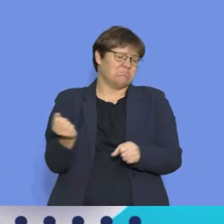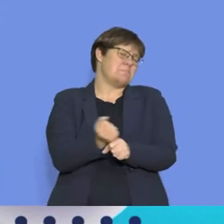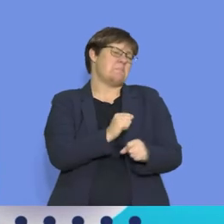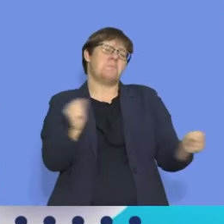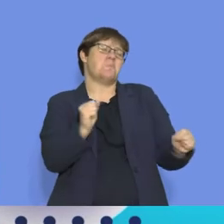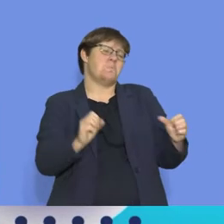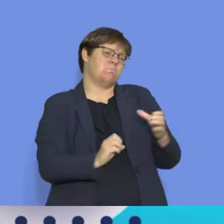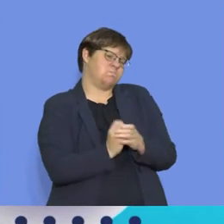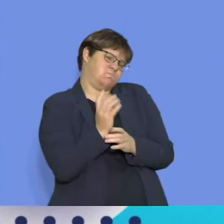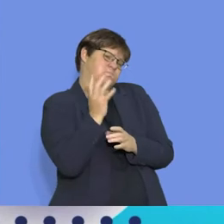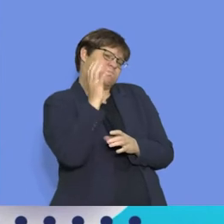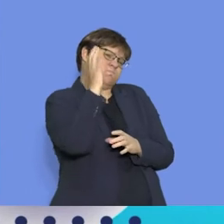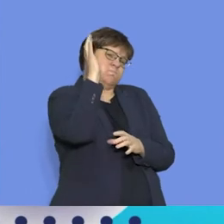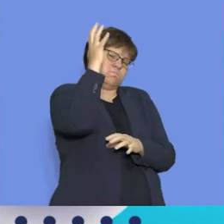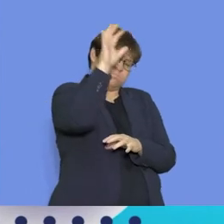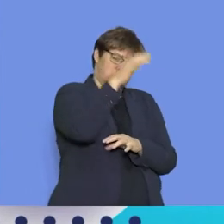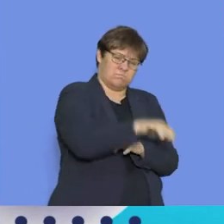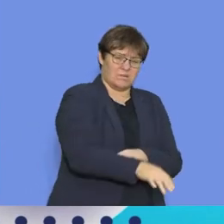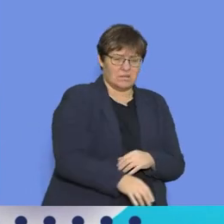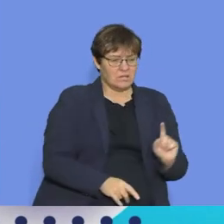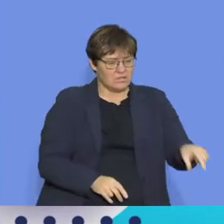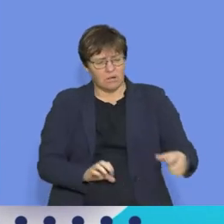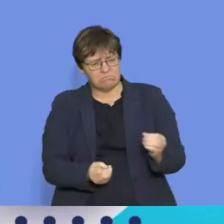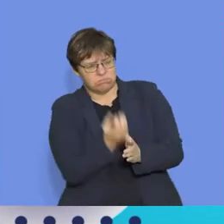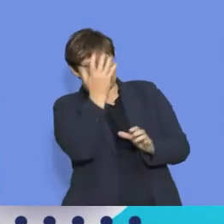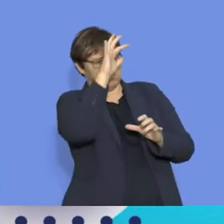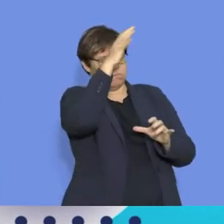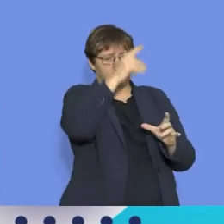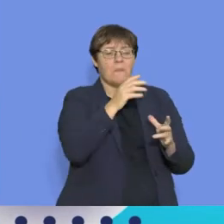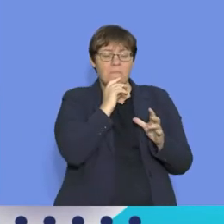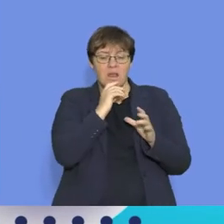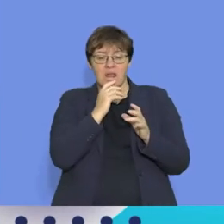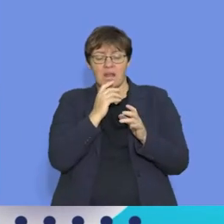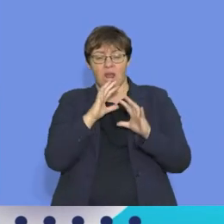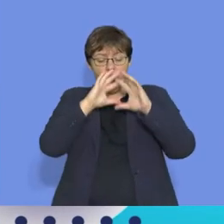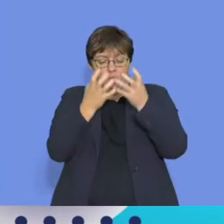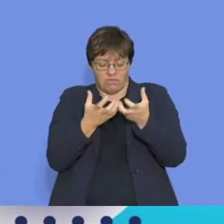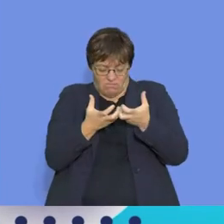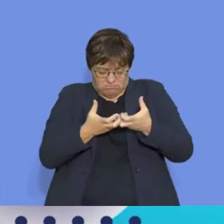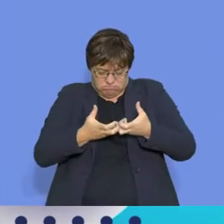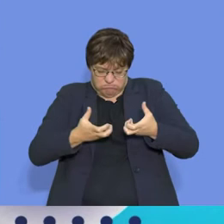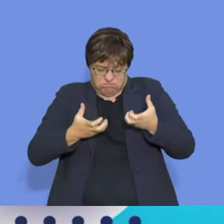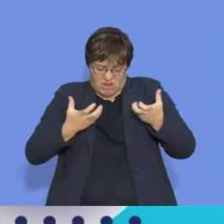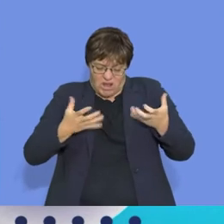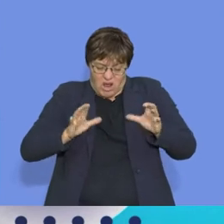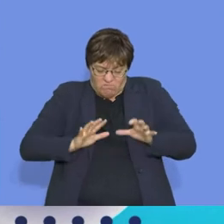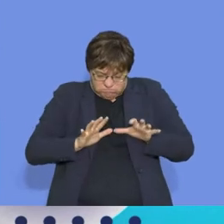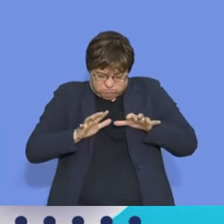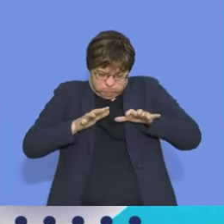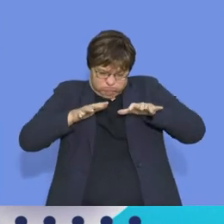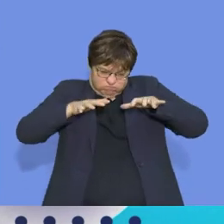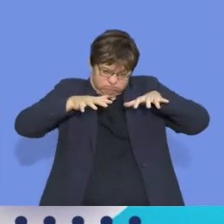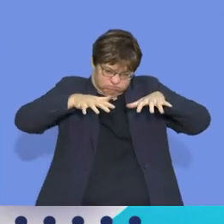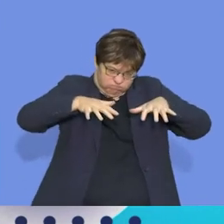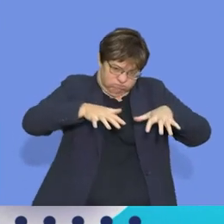volcanic eruptions on a huge scale where the earth opened up and this molten